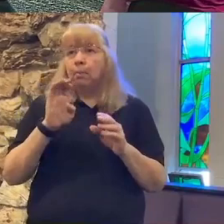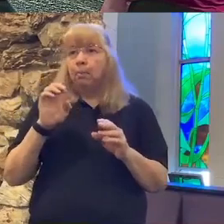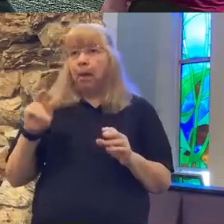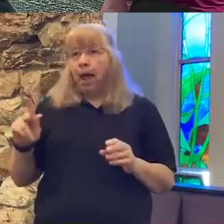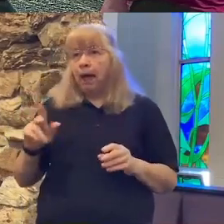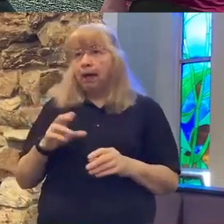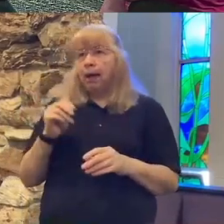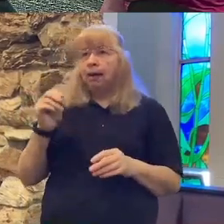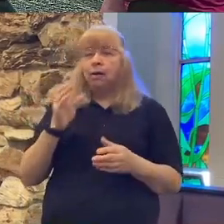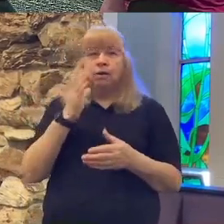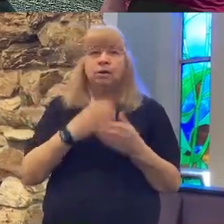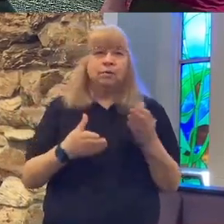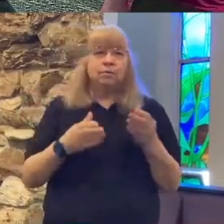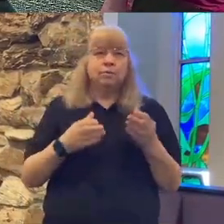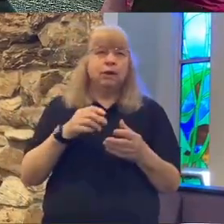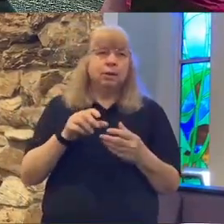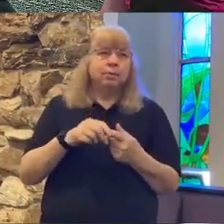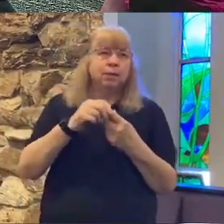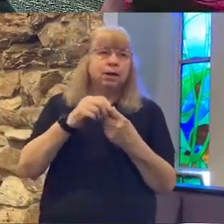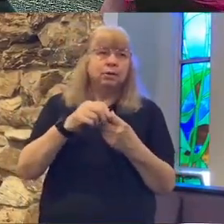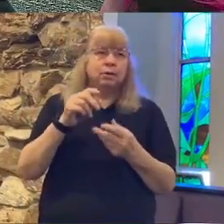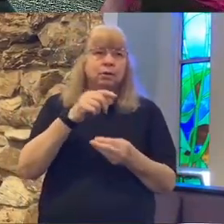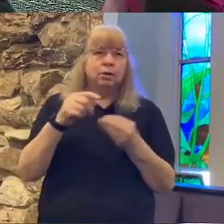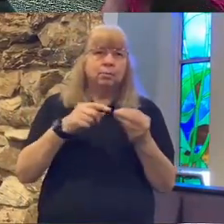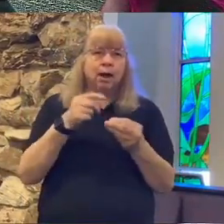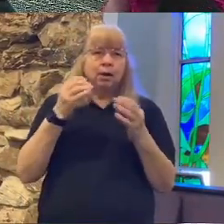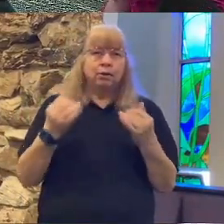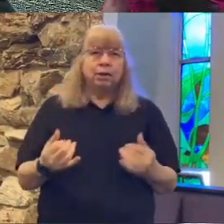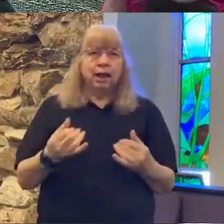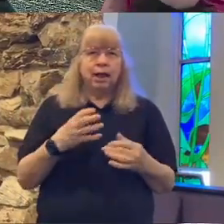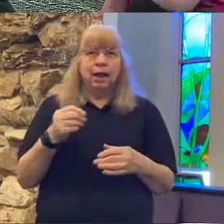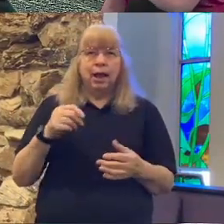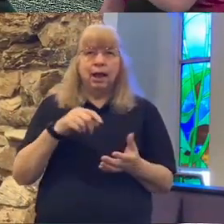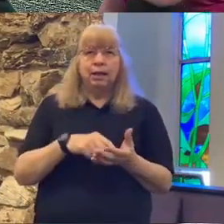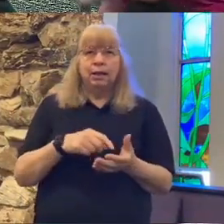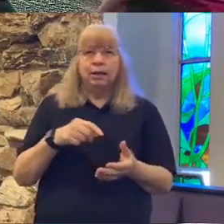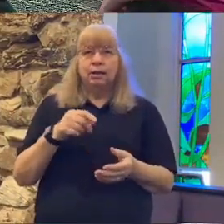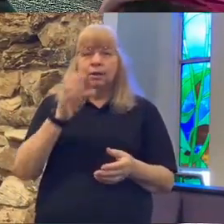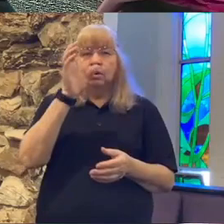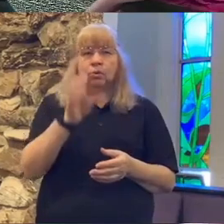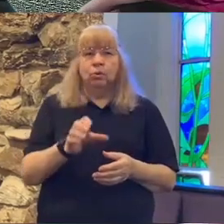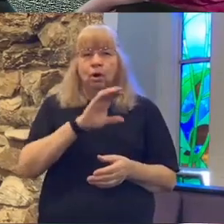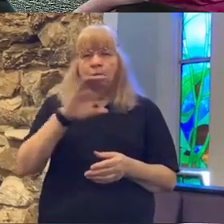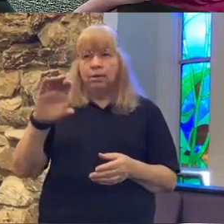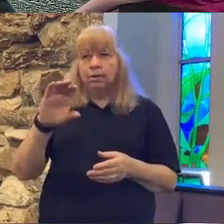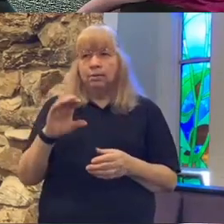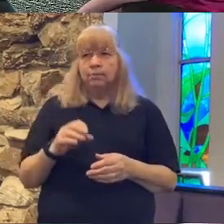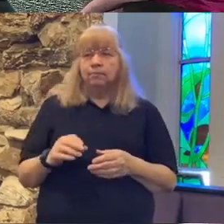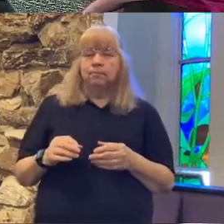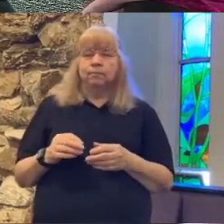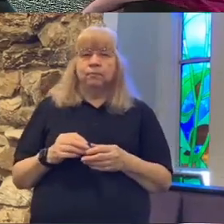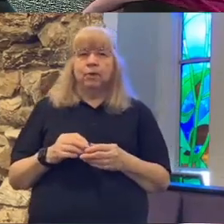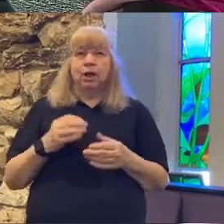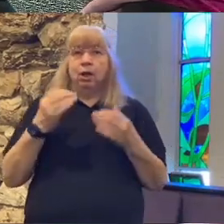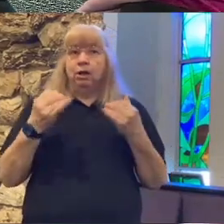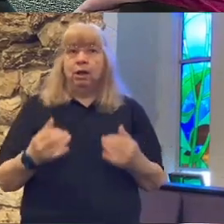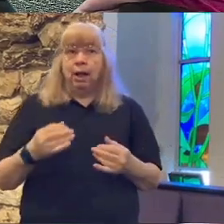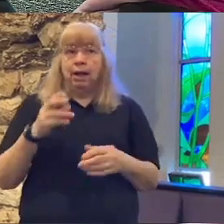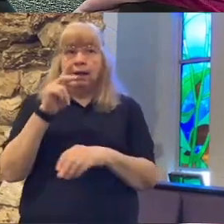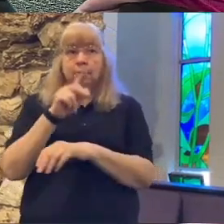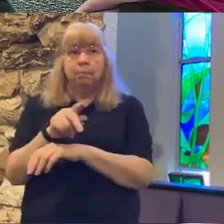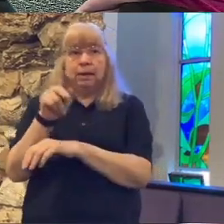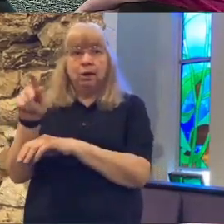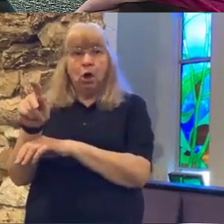very special about today and this symbol. So, today is Pentecost.